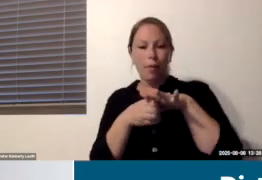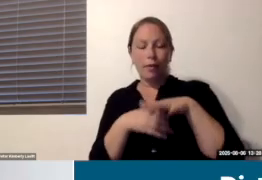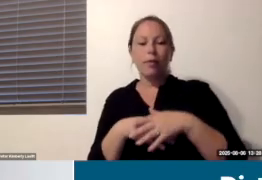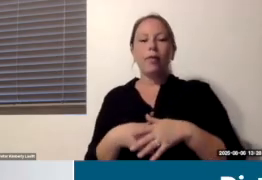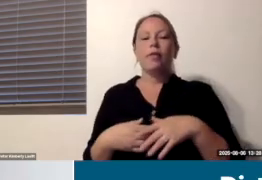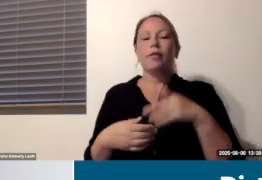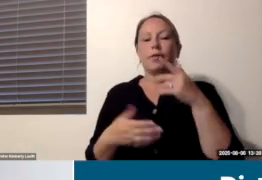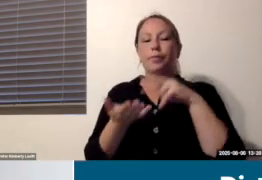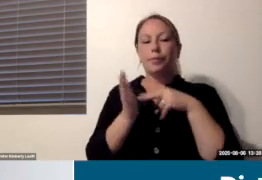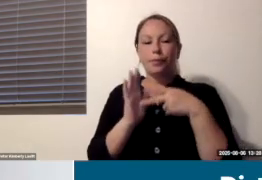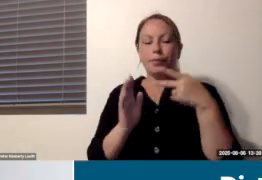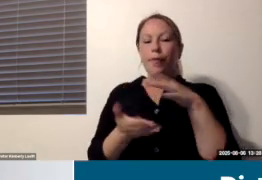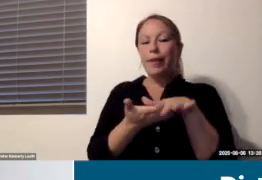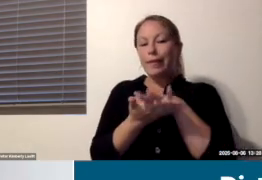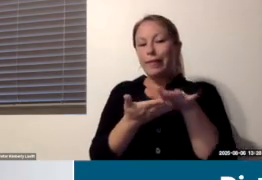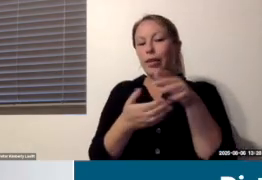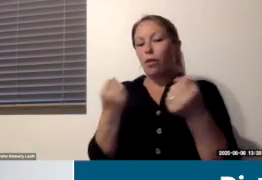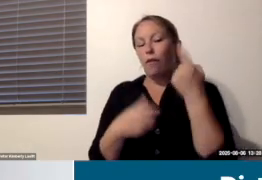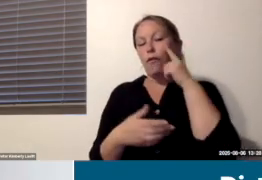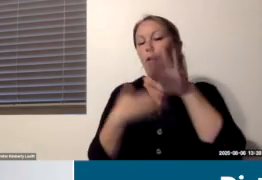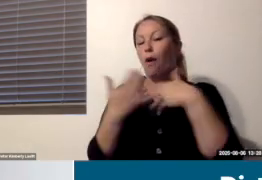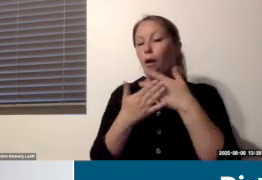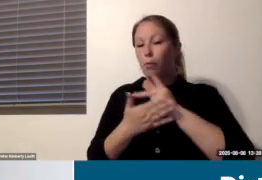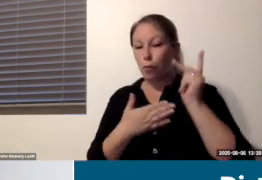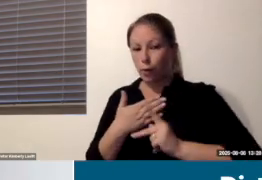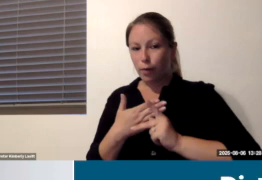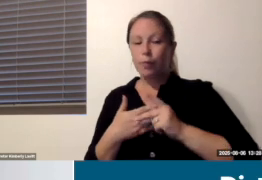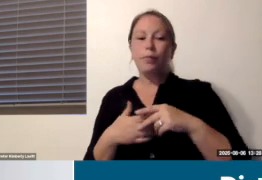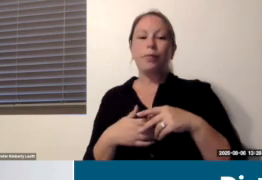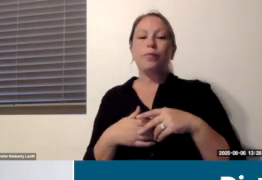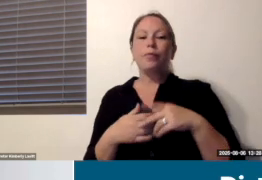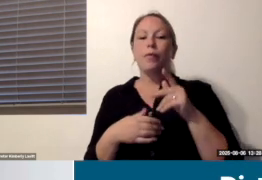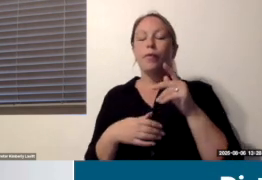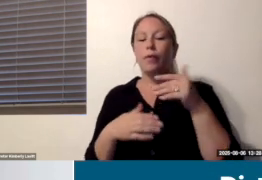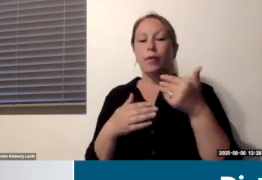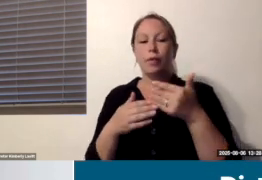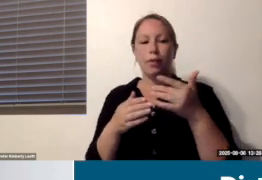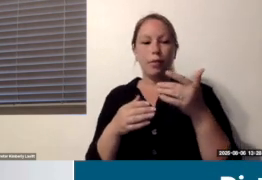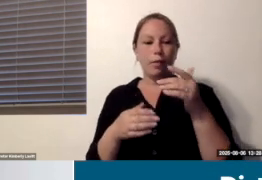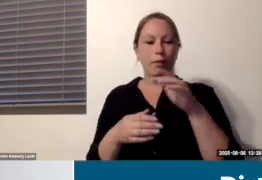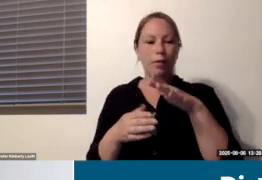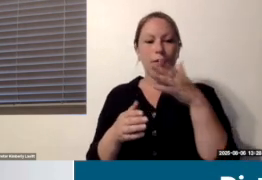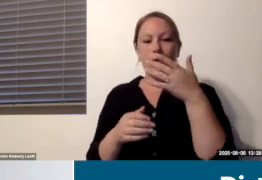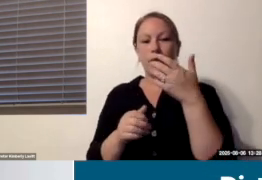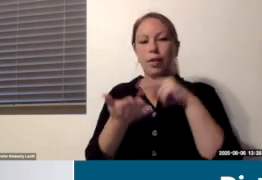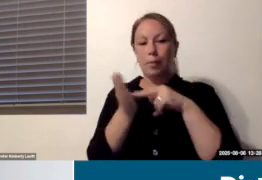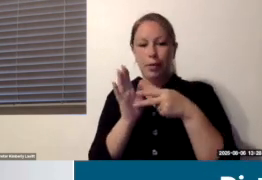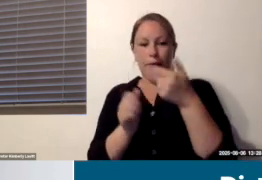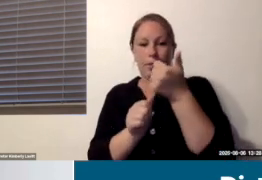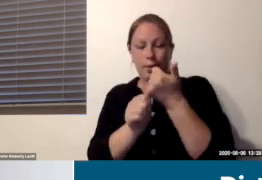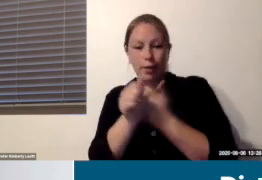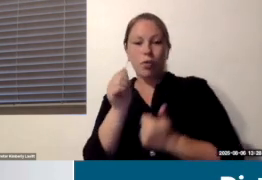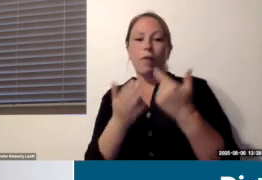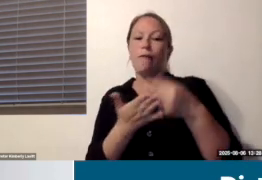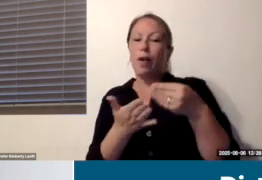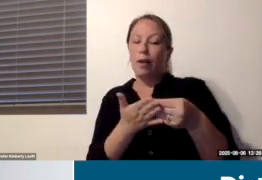regional Clean Cars for All programs. The project funds remaining column refers to the amount of funding left for each program